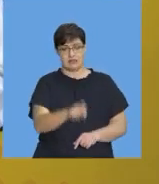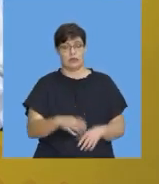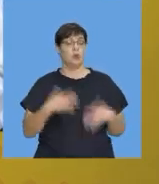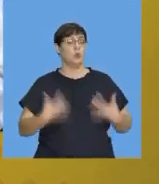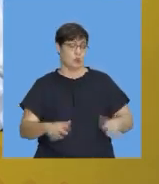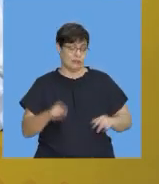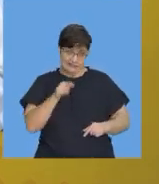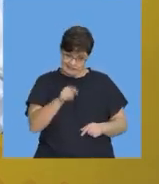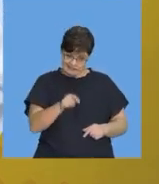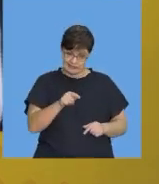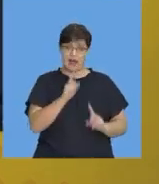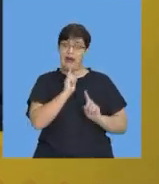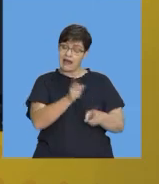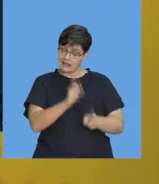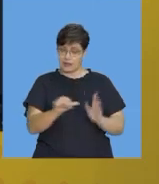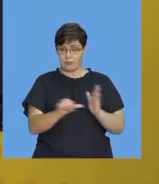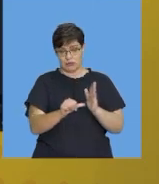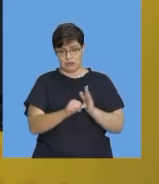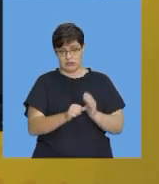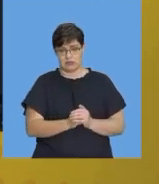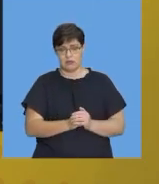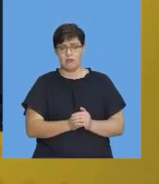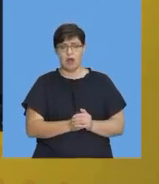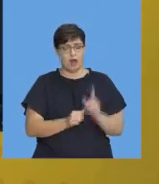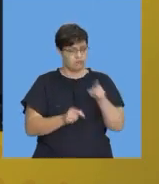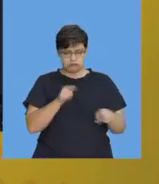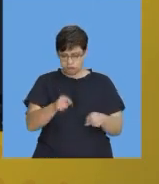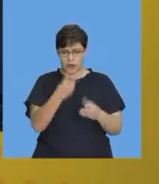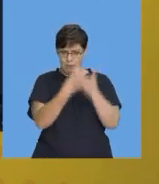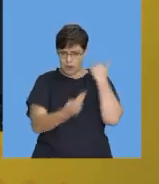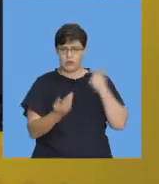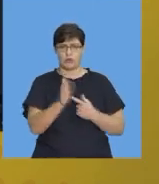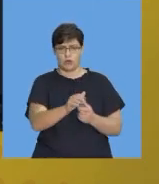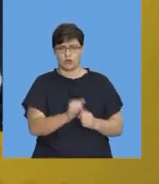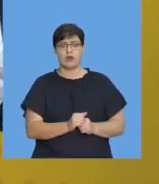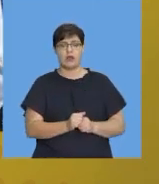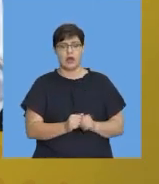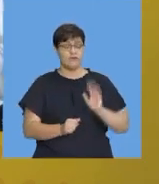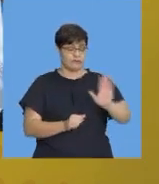important. So I'm going to show you both methods. Let's start with the T